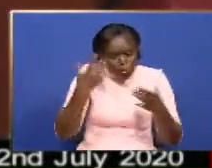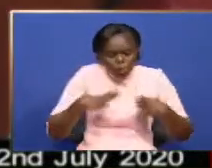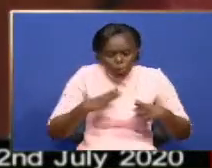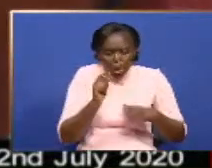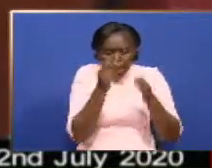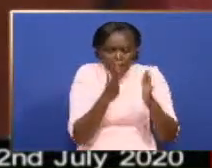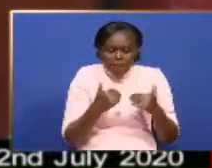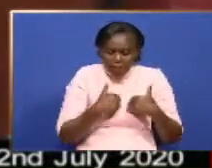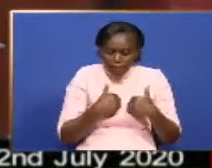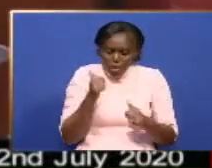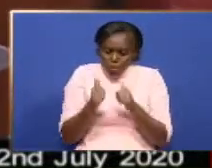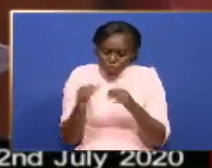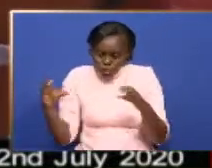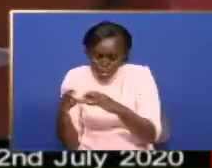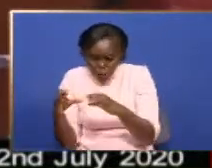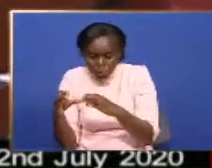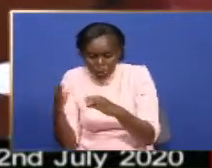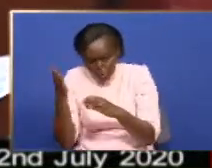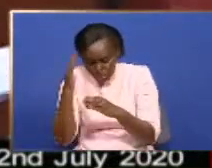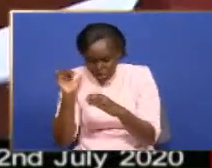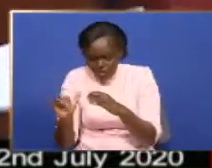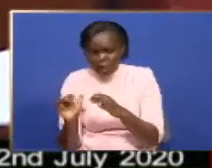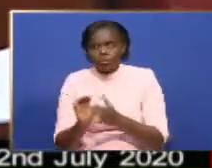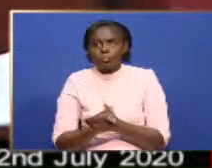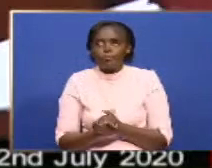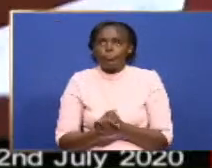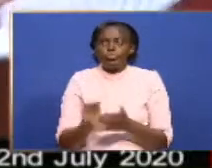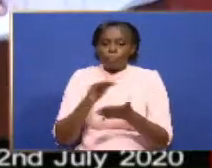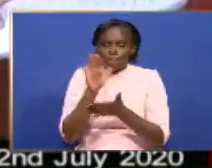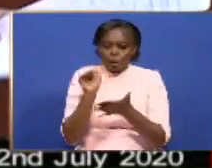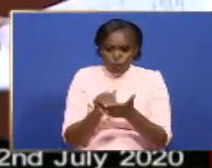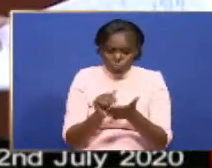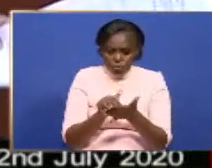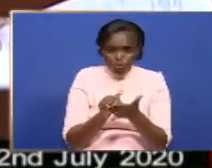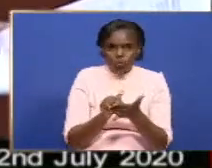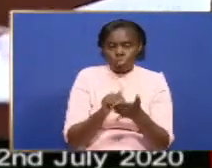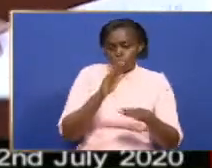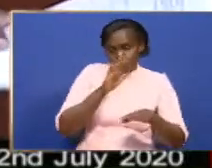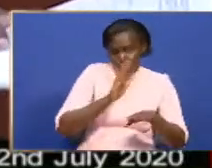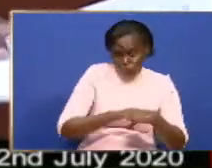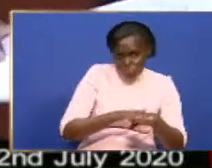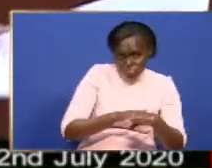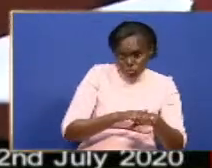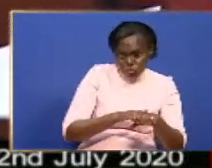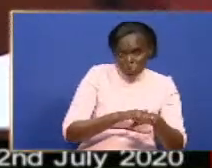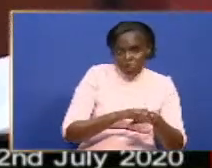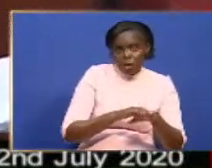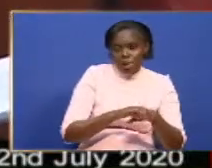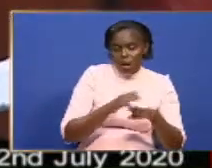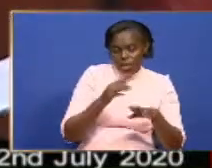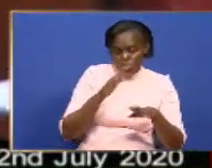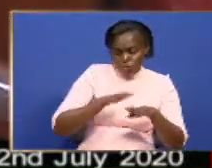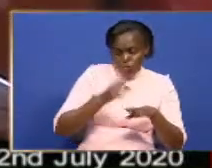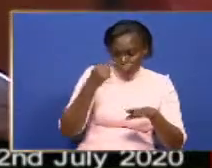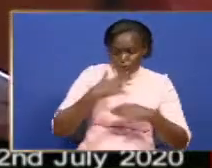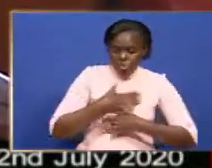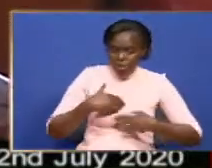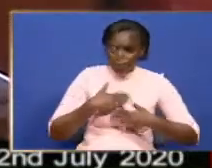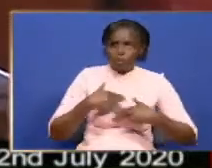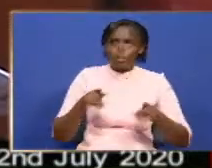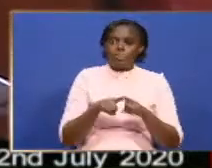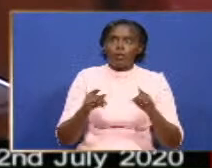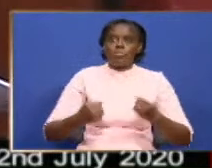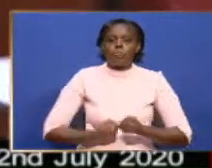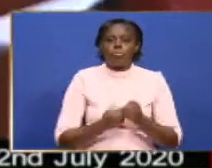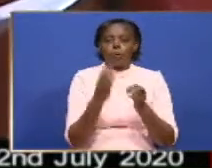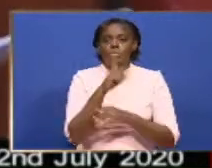this community must take into consideration, including what is good for us and what is good for refugees. So while I support